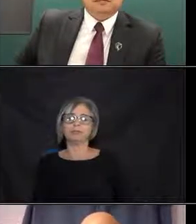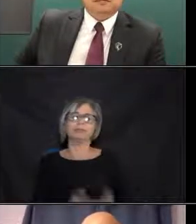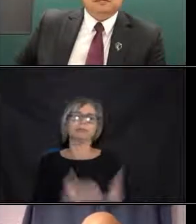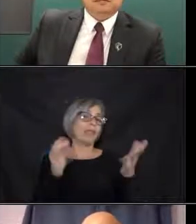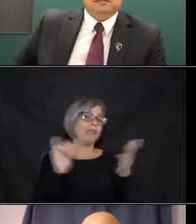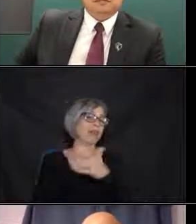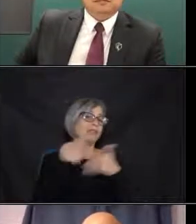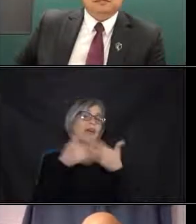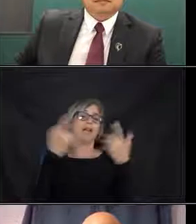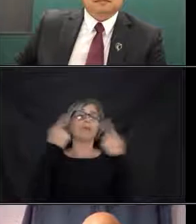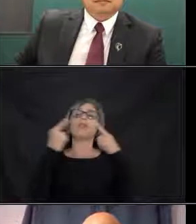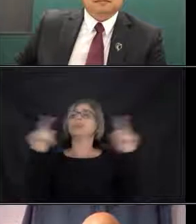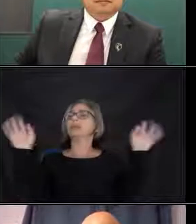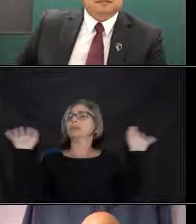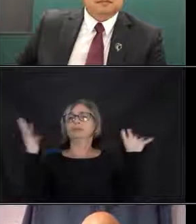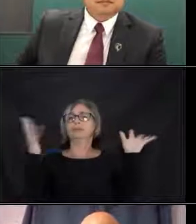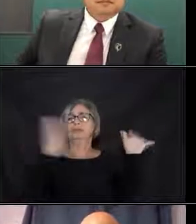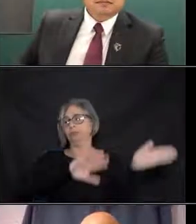for announcements.